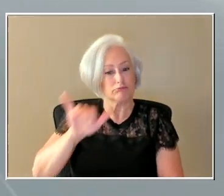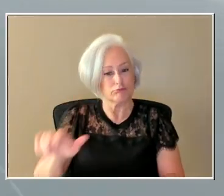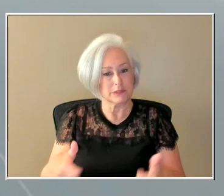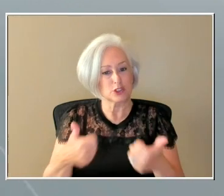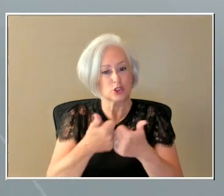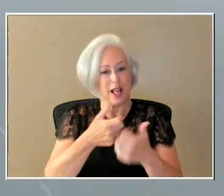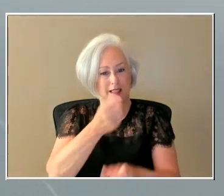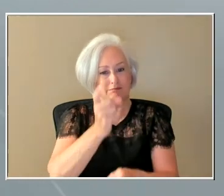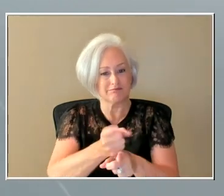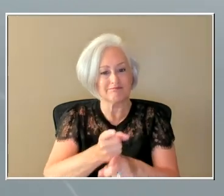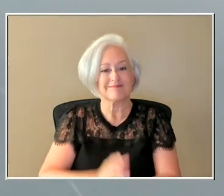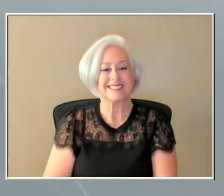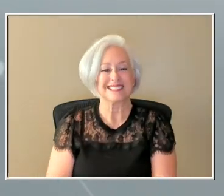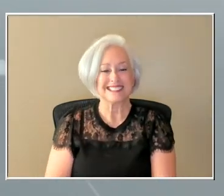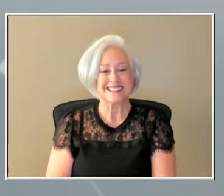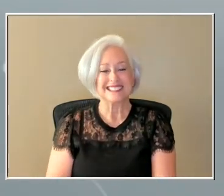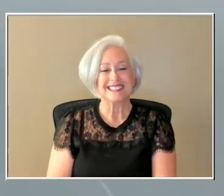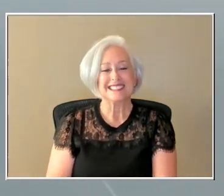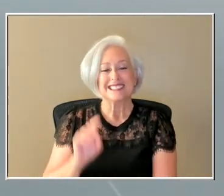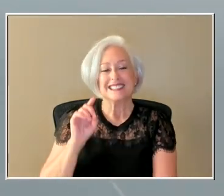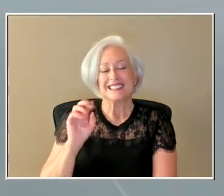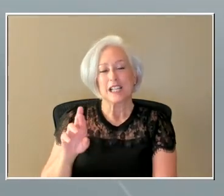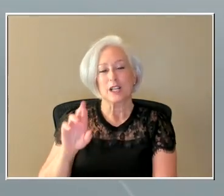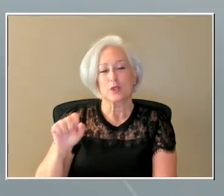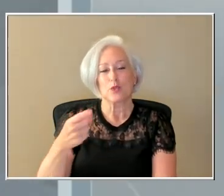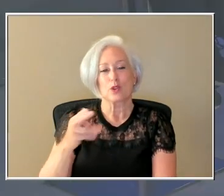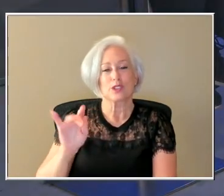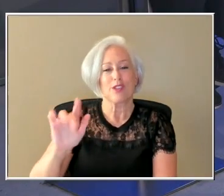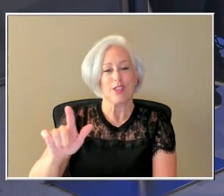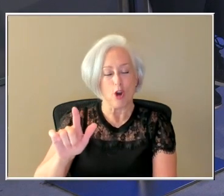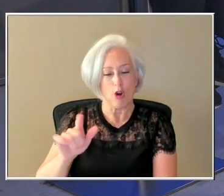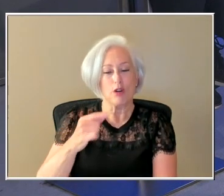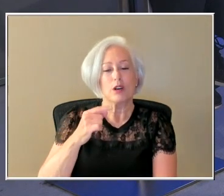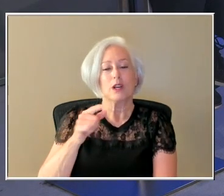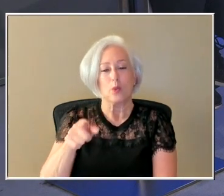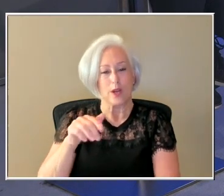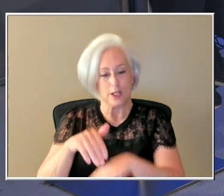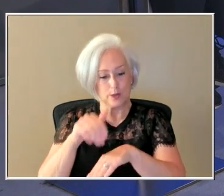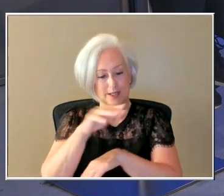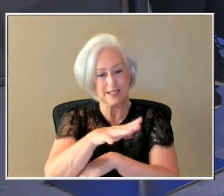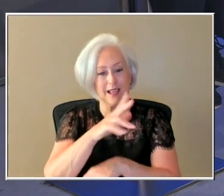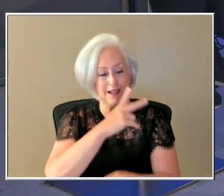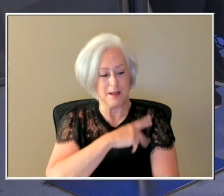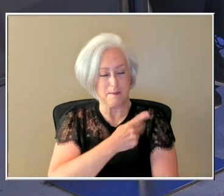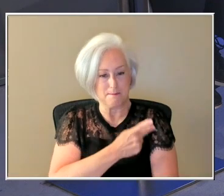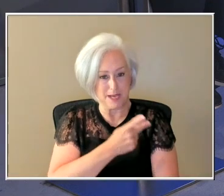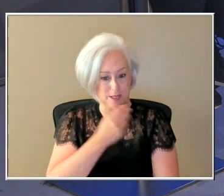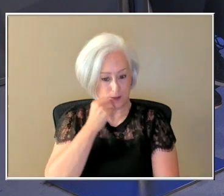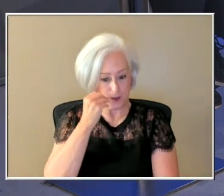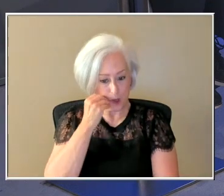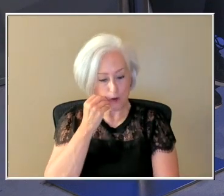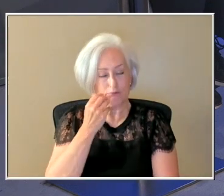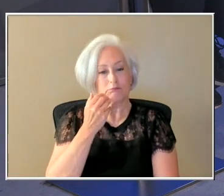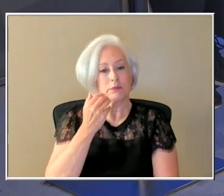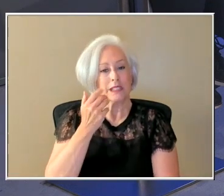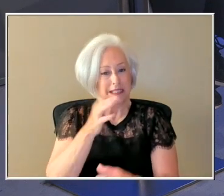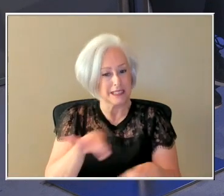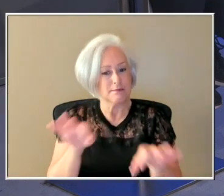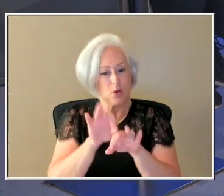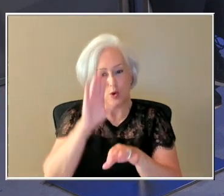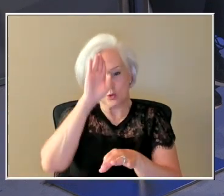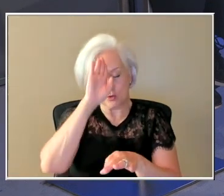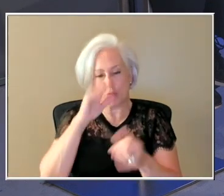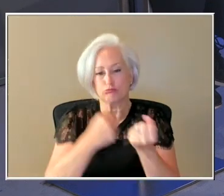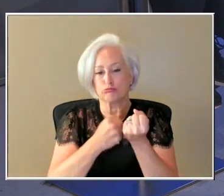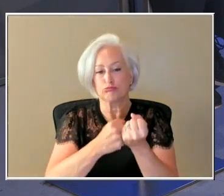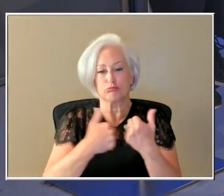I know, Dr. Rosenthal, we talk about this when you send patients home. It's so important to know that there's support on the other end. They leave your office and they go home to a really good